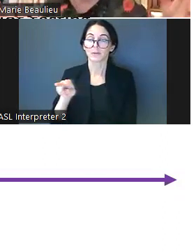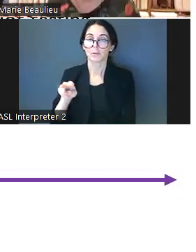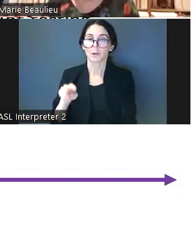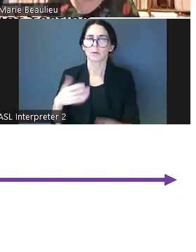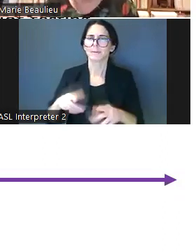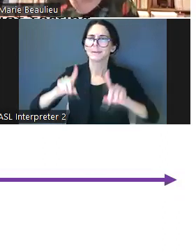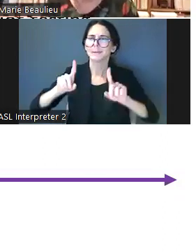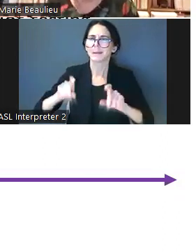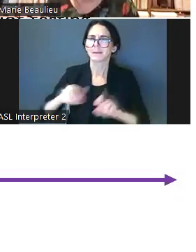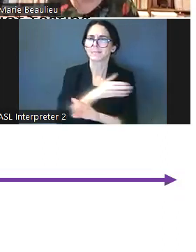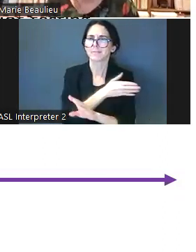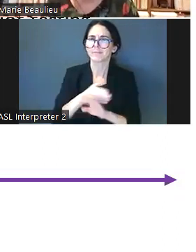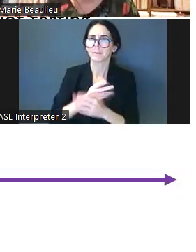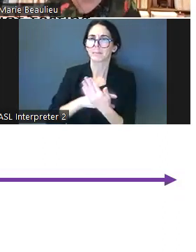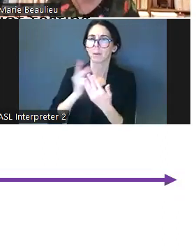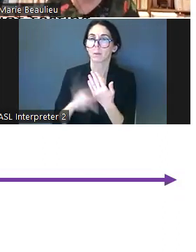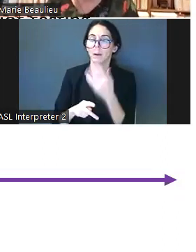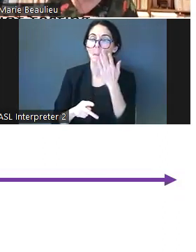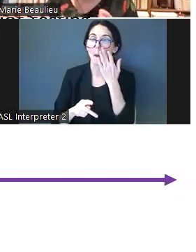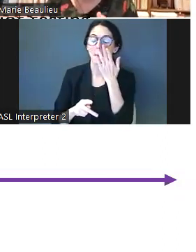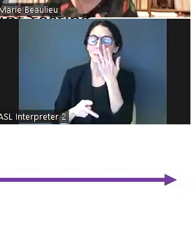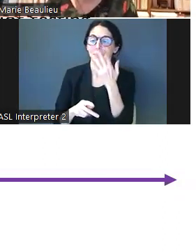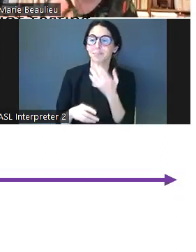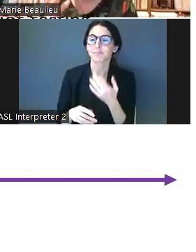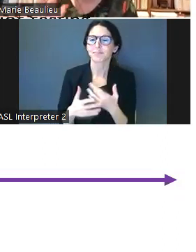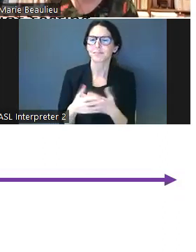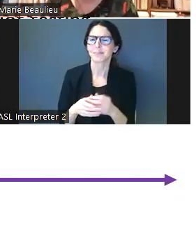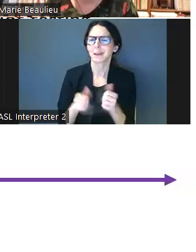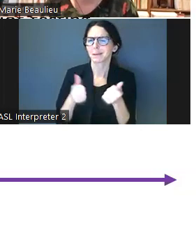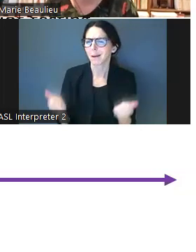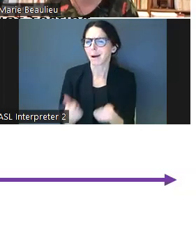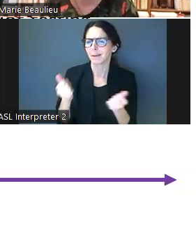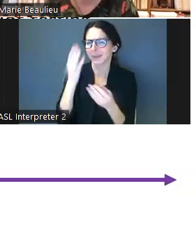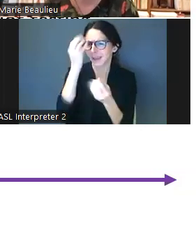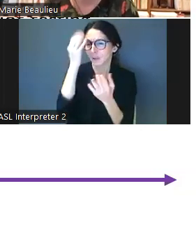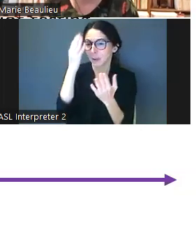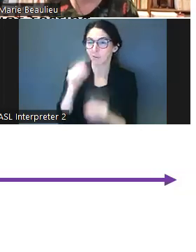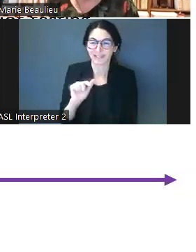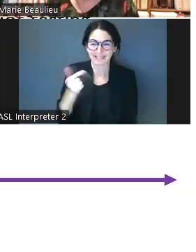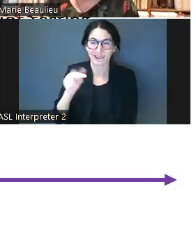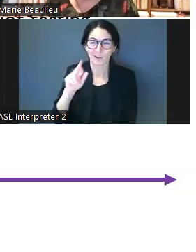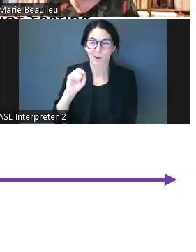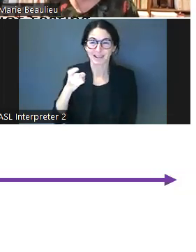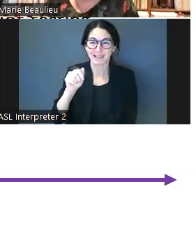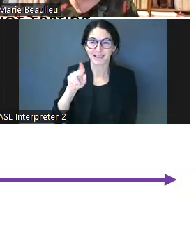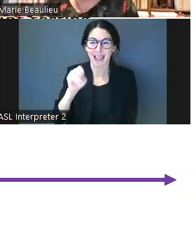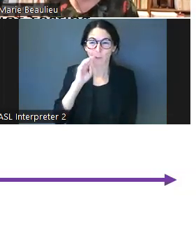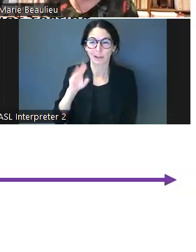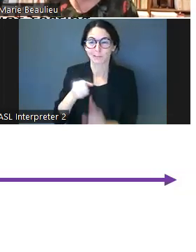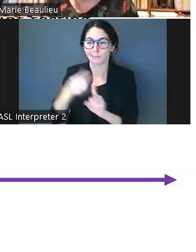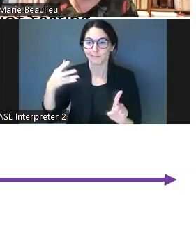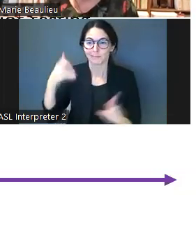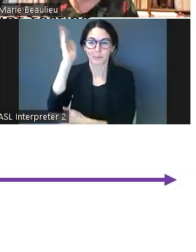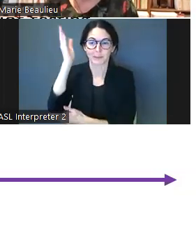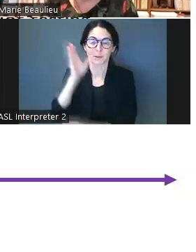full program, which contains a lot of material that Roxane will be presenting. And